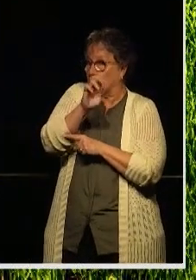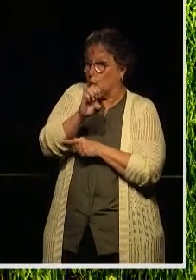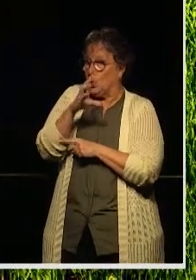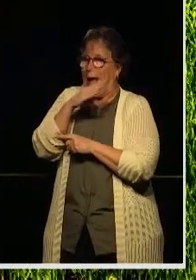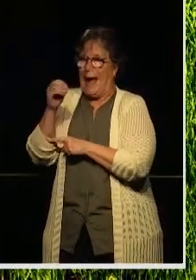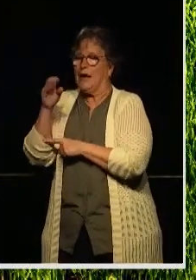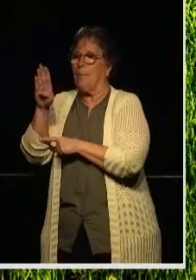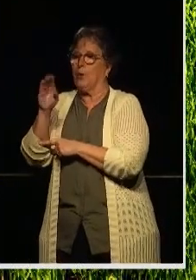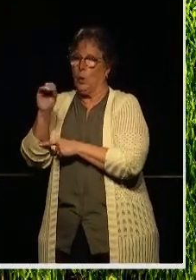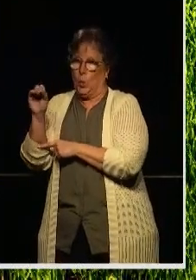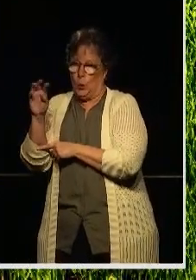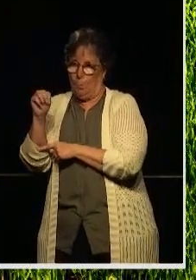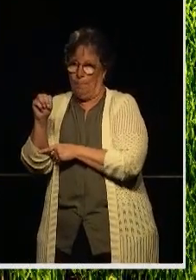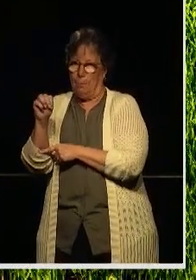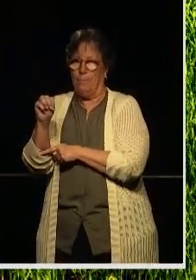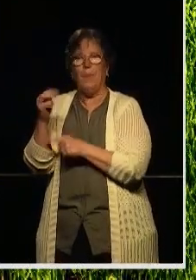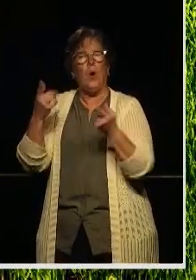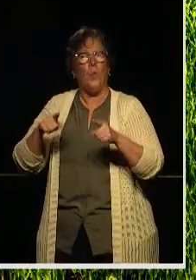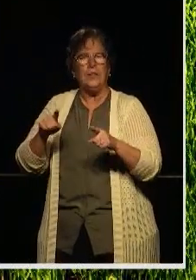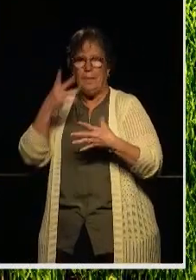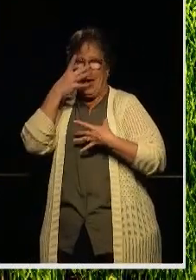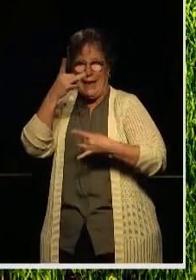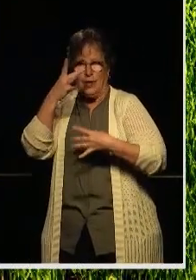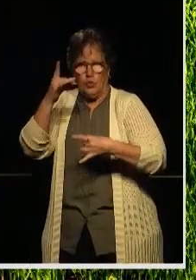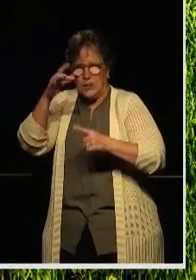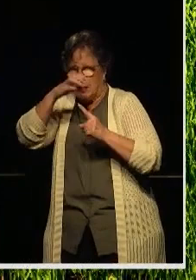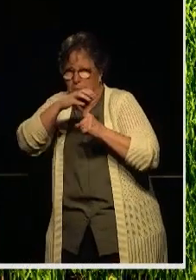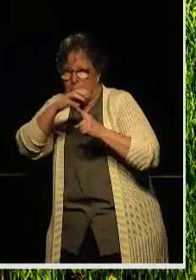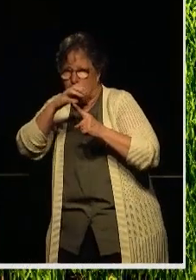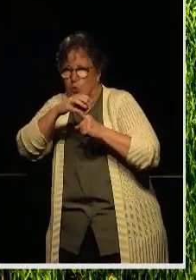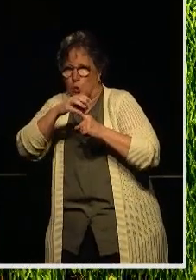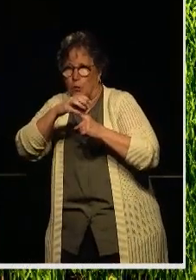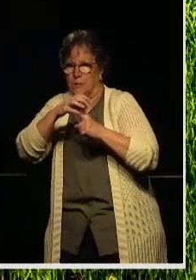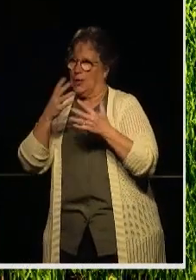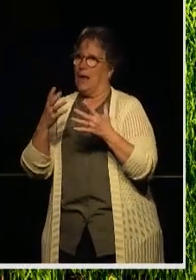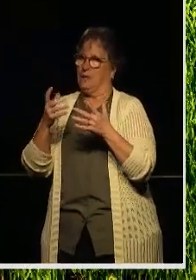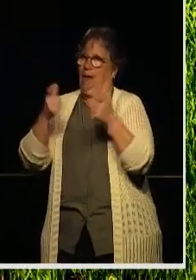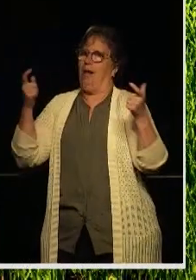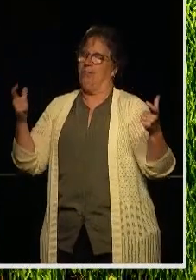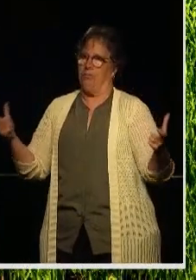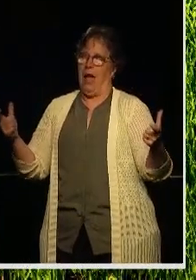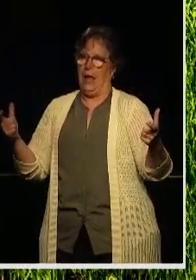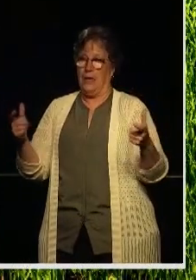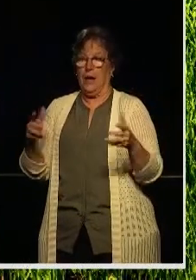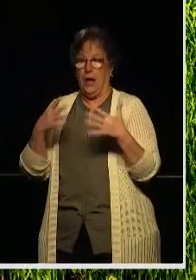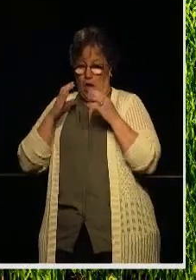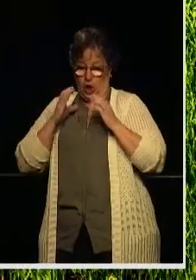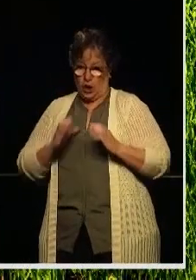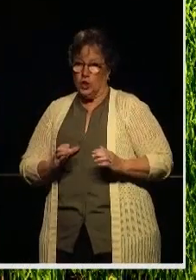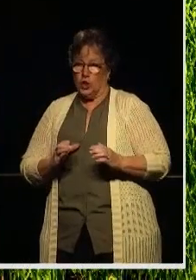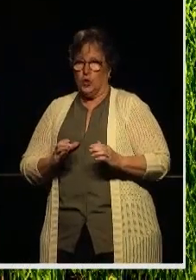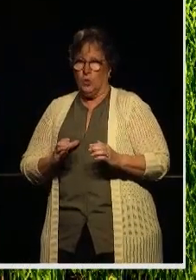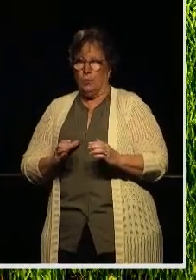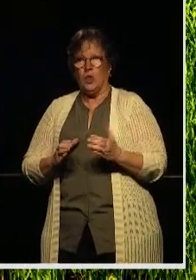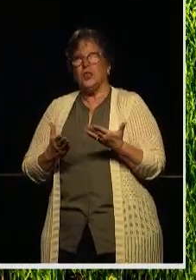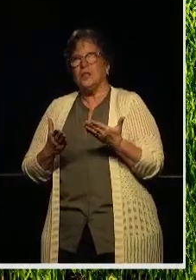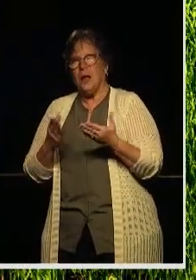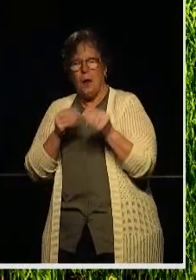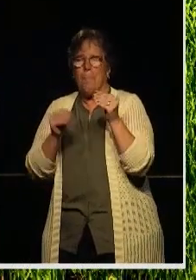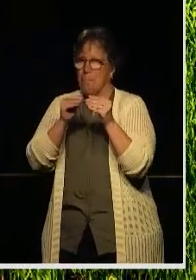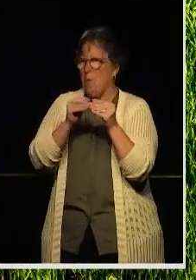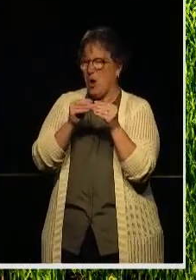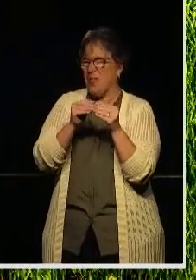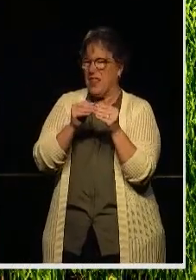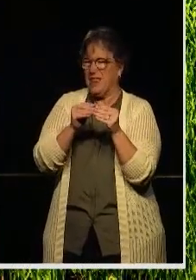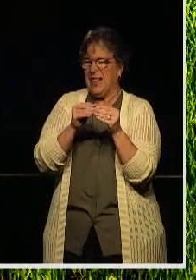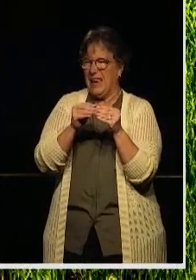in mushrooms is at an all-time high. Consumers are realizing that there are many other varieties of mushroom beyond the traditional button mushroom that you can enjoy